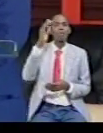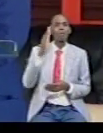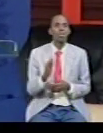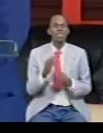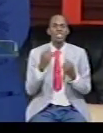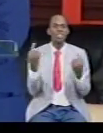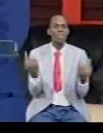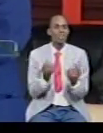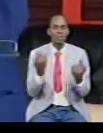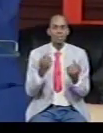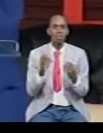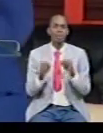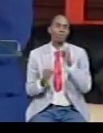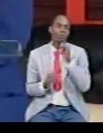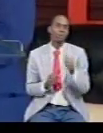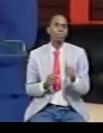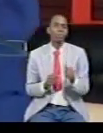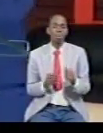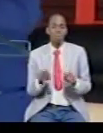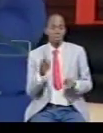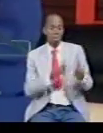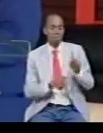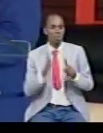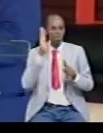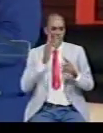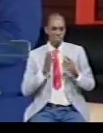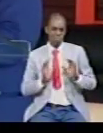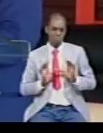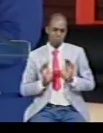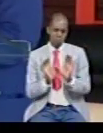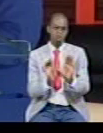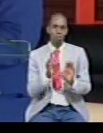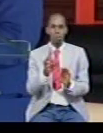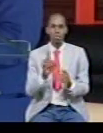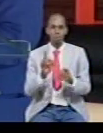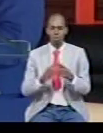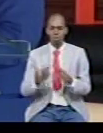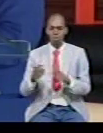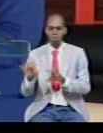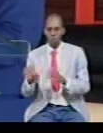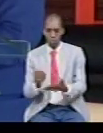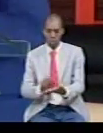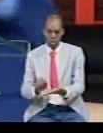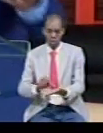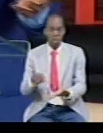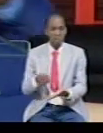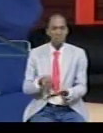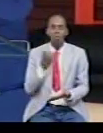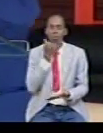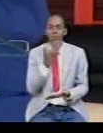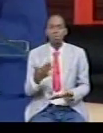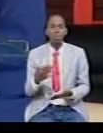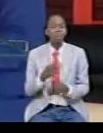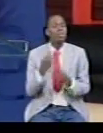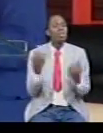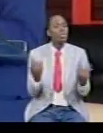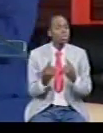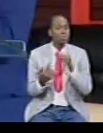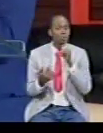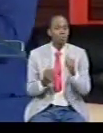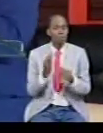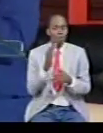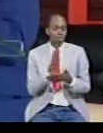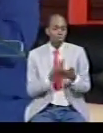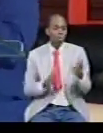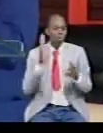not. They'll try to push it to you, sign this, he sinneth not. They'll try to present to